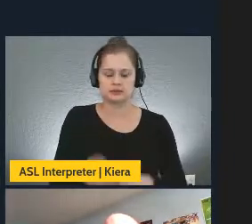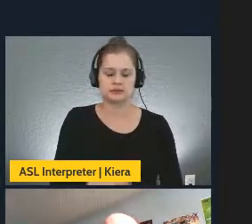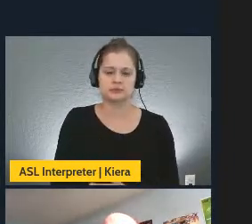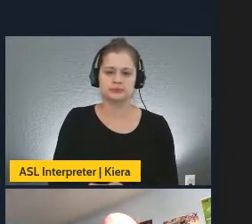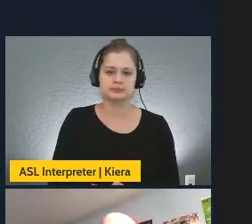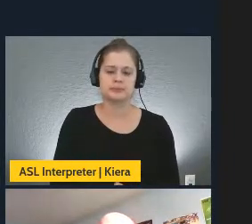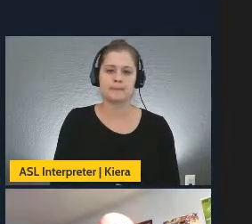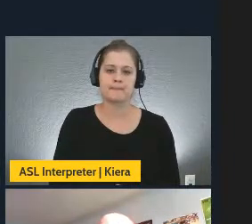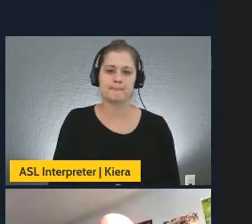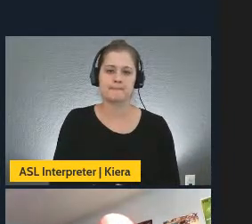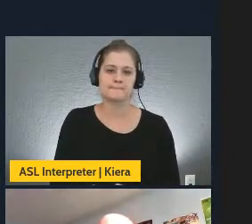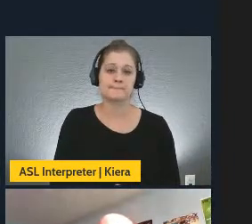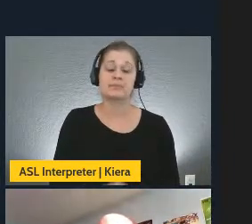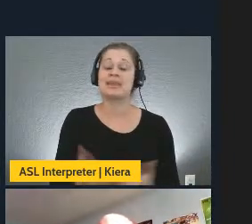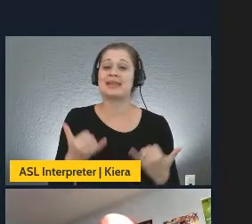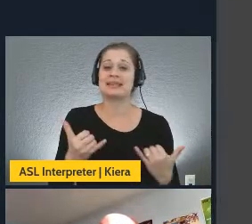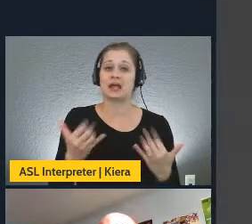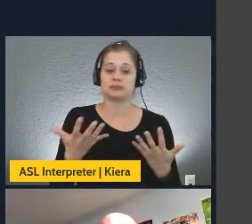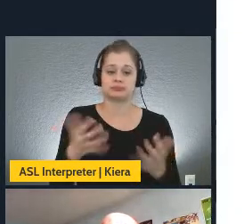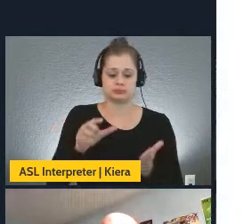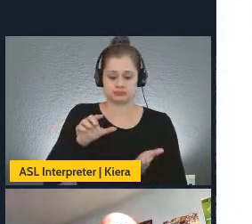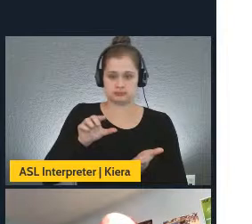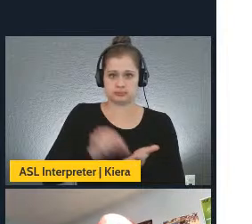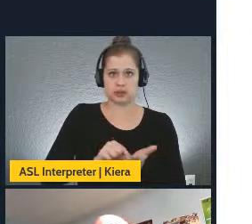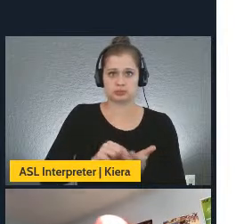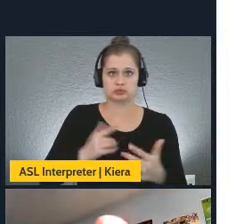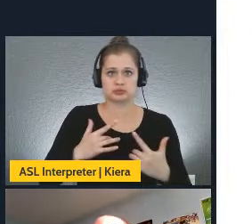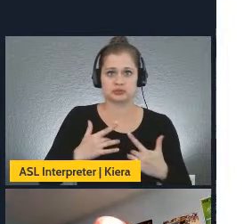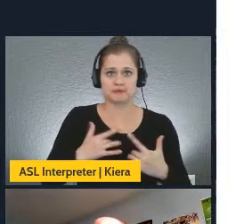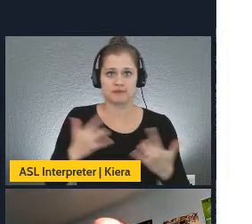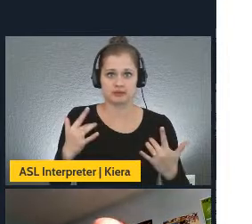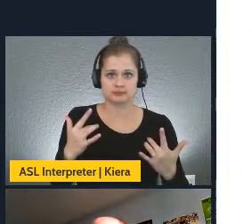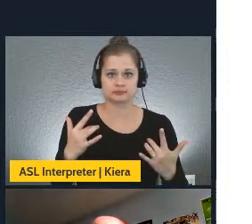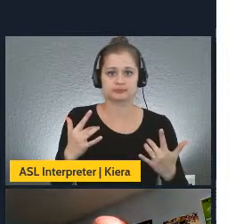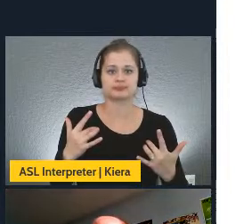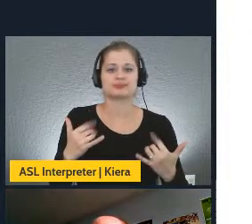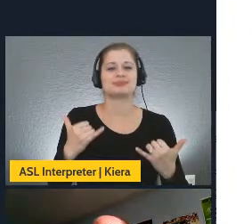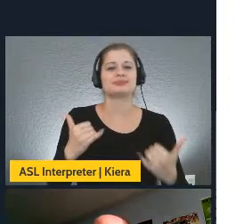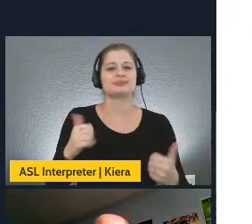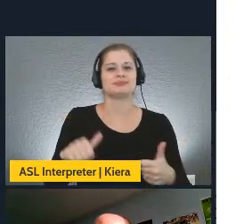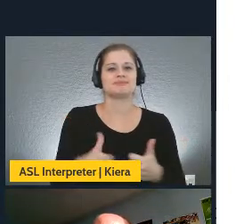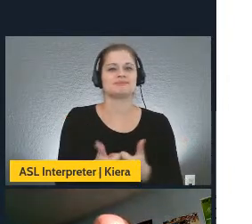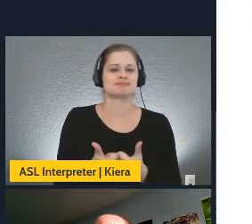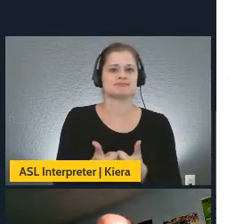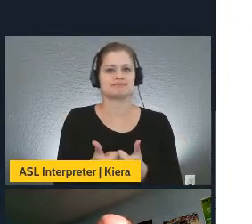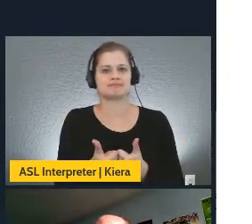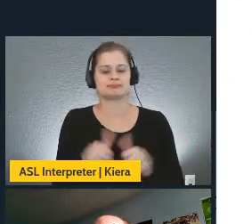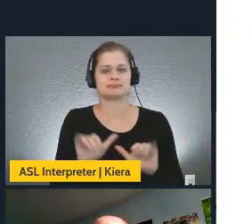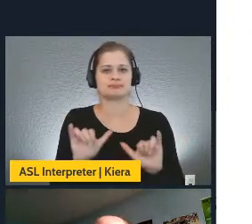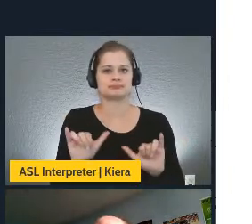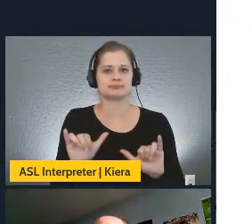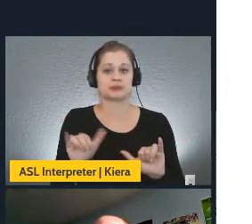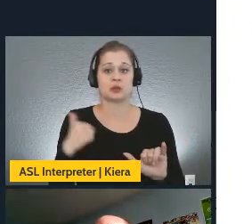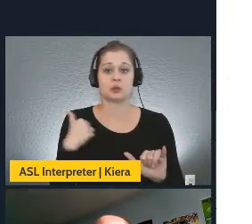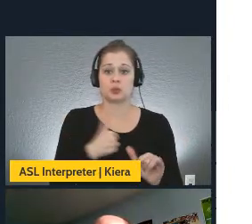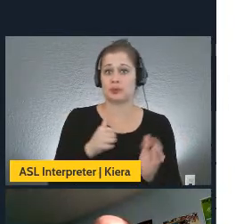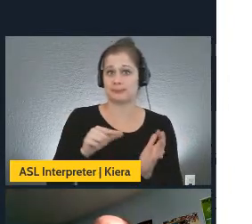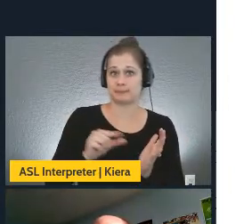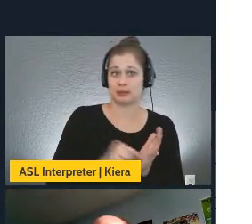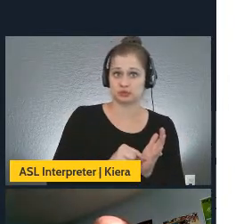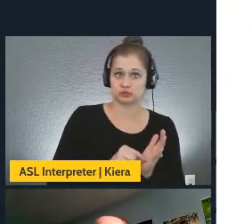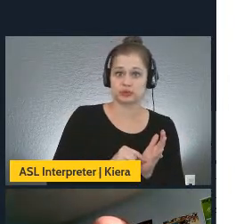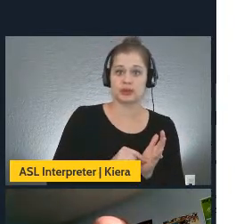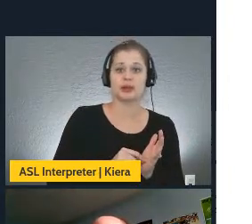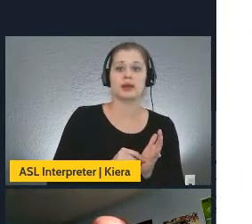So we now have published our event, but we've got the challenge of, well, we publish here, it may go